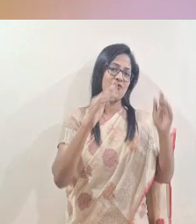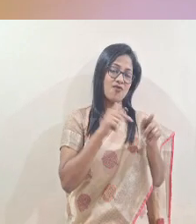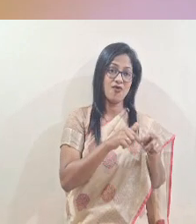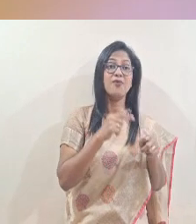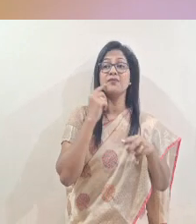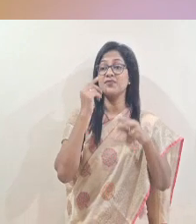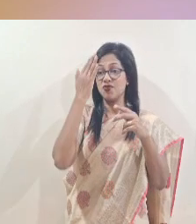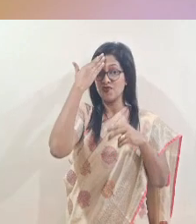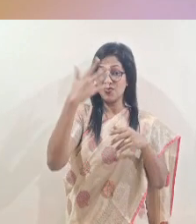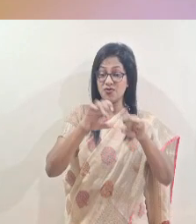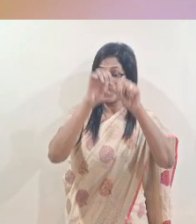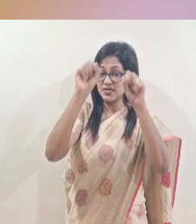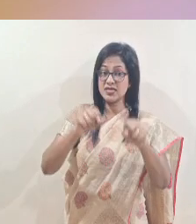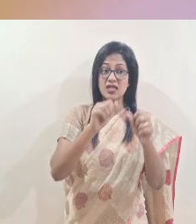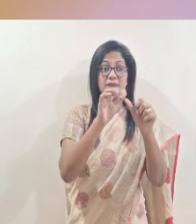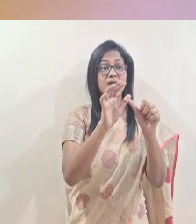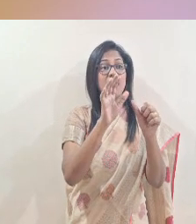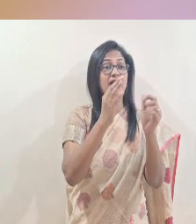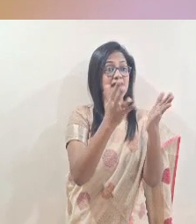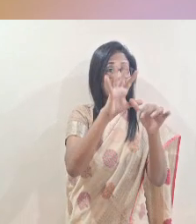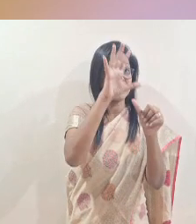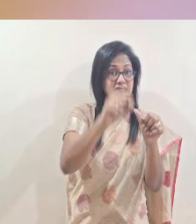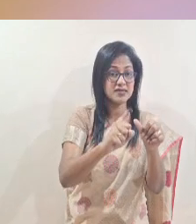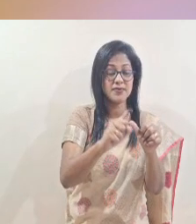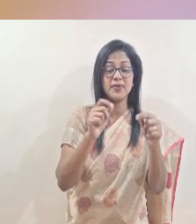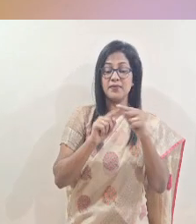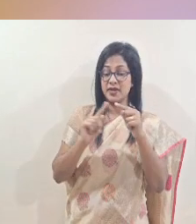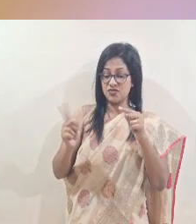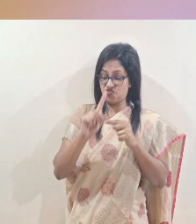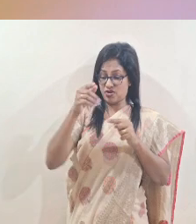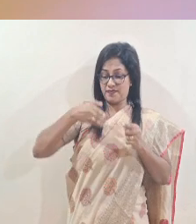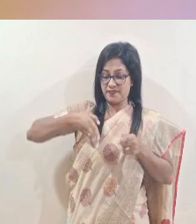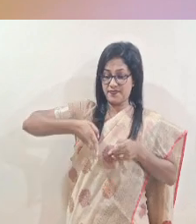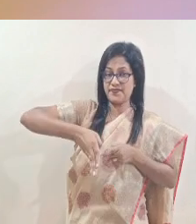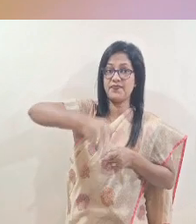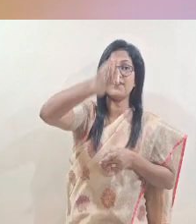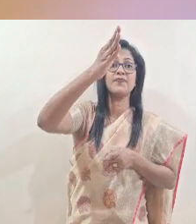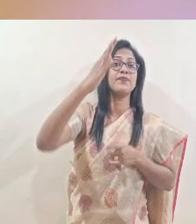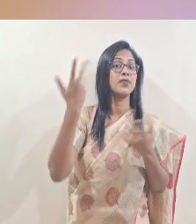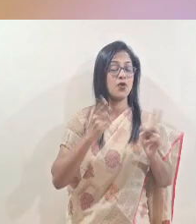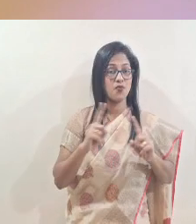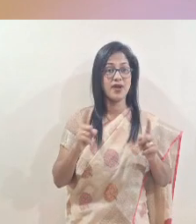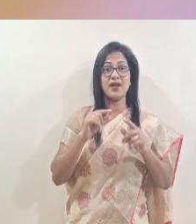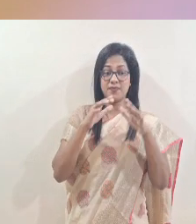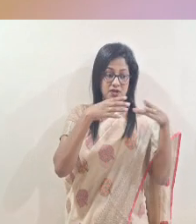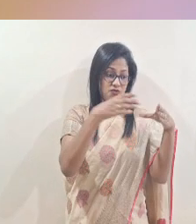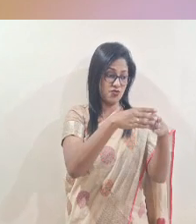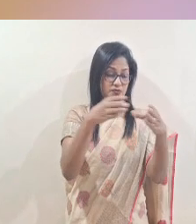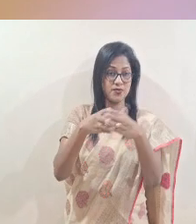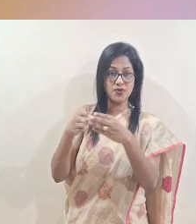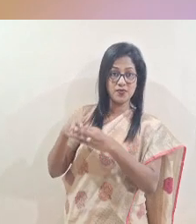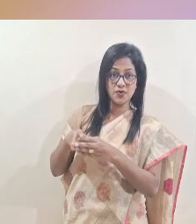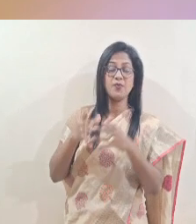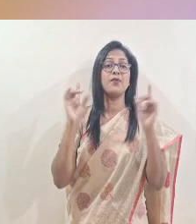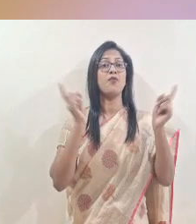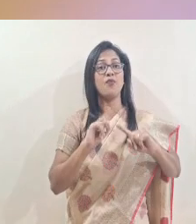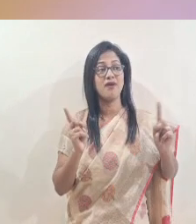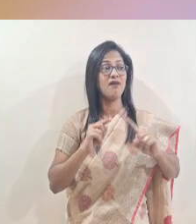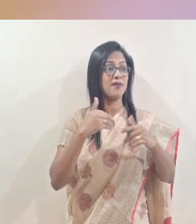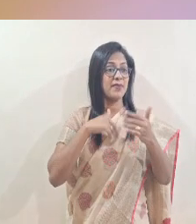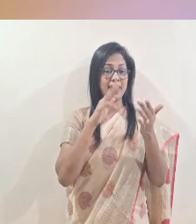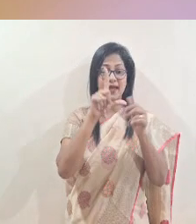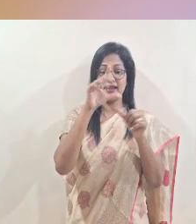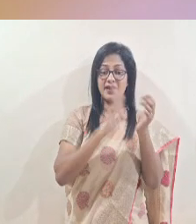is accessible, what is my trip route, what is my segment to move around, what is my last mile connectivity